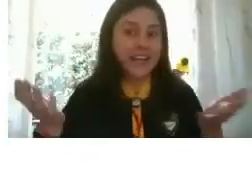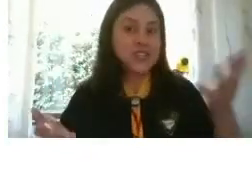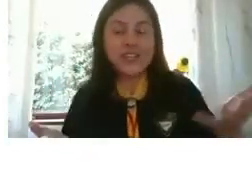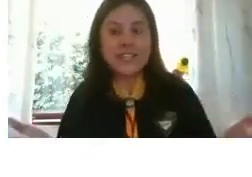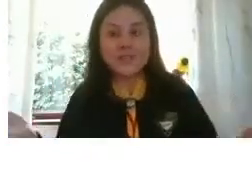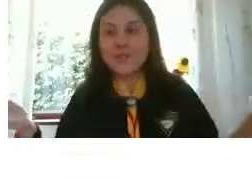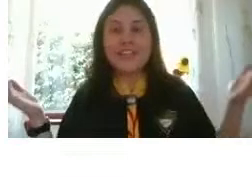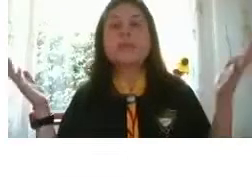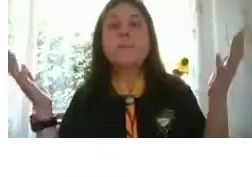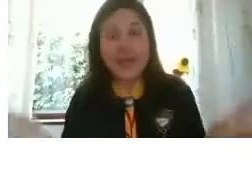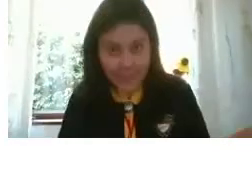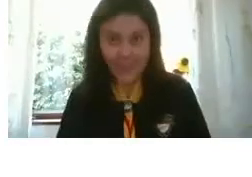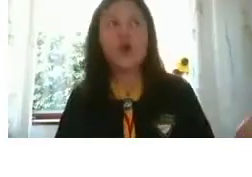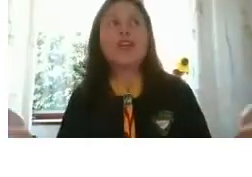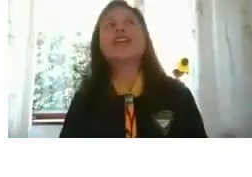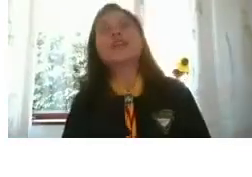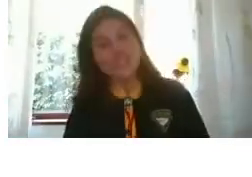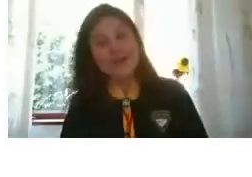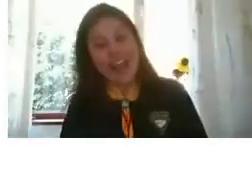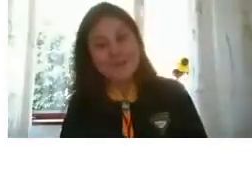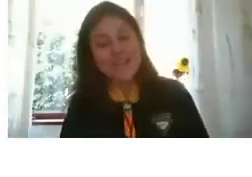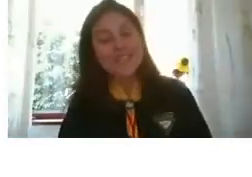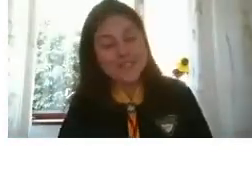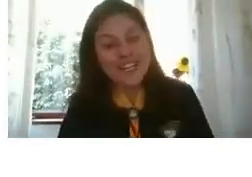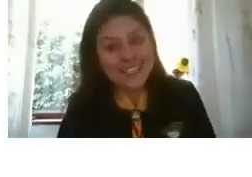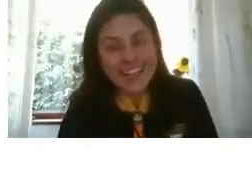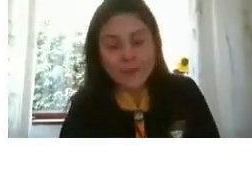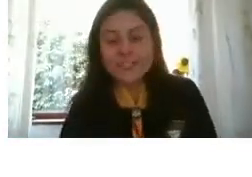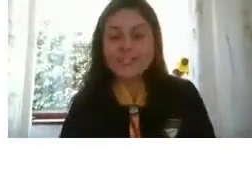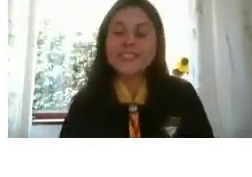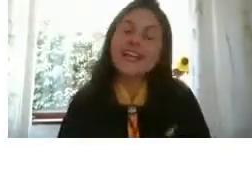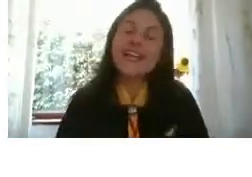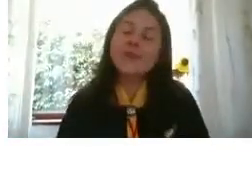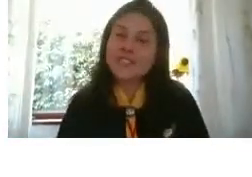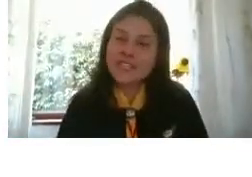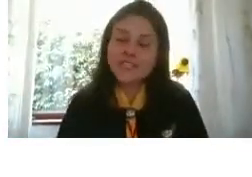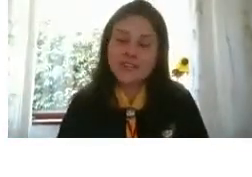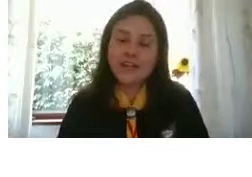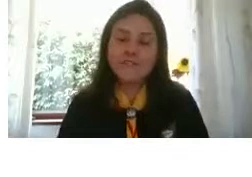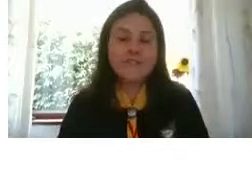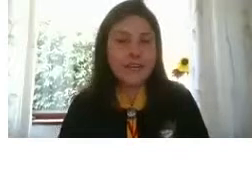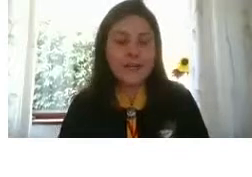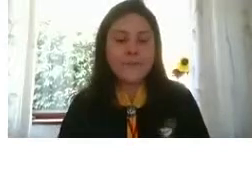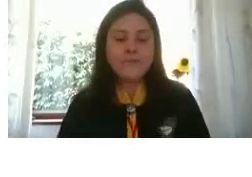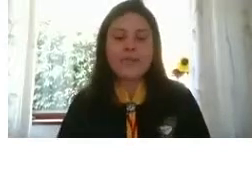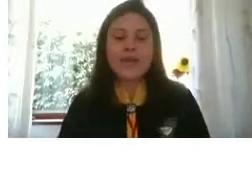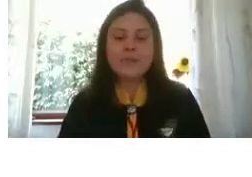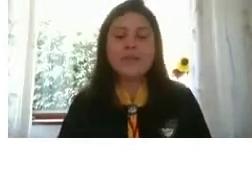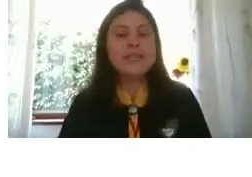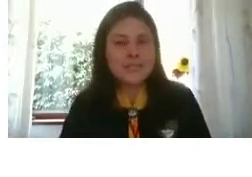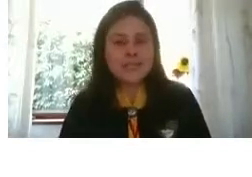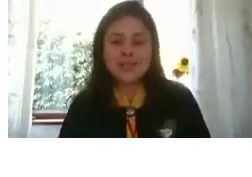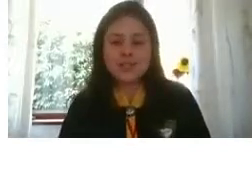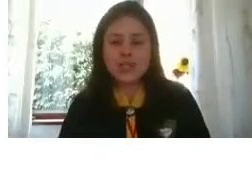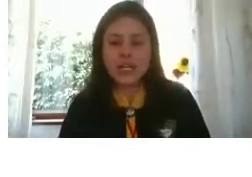or English, we will need months or years perhaps to learn that language. So sign language is actually very, very